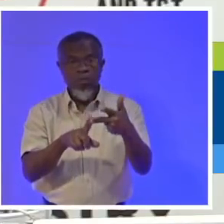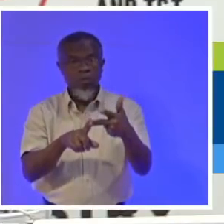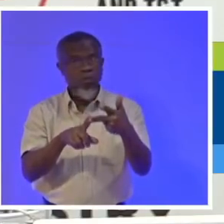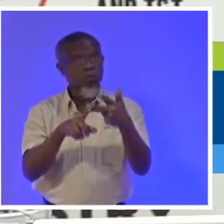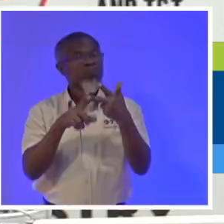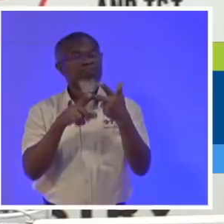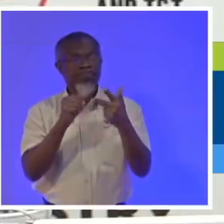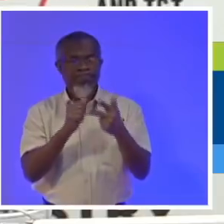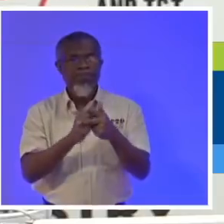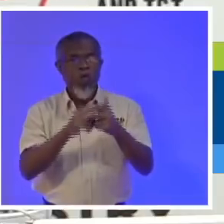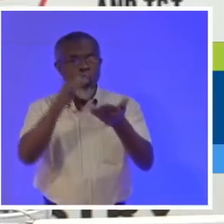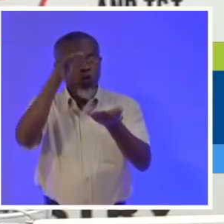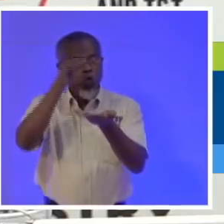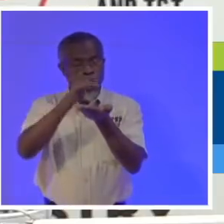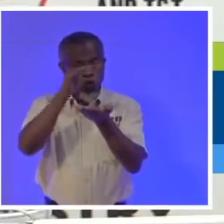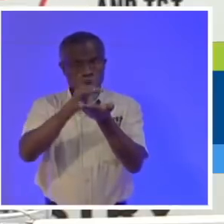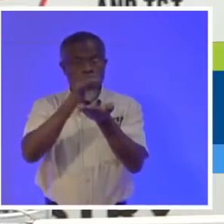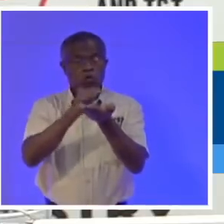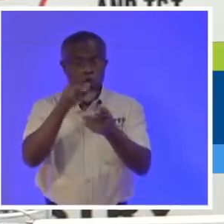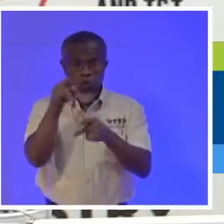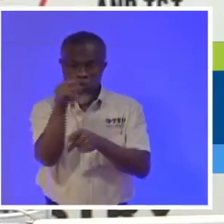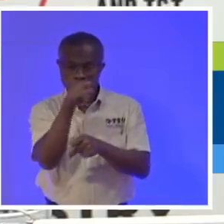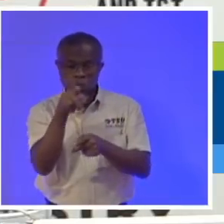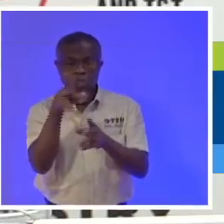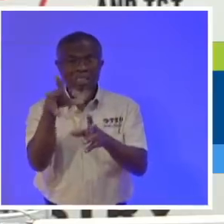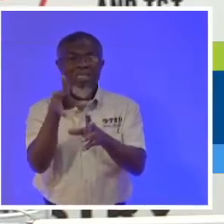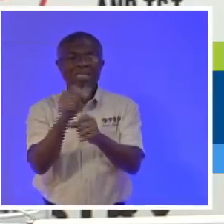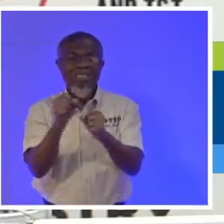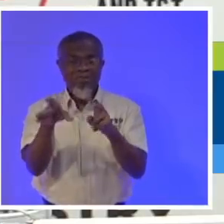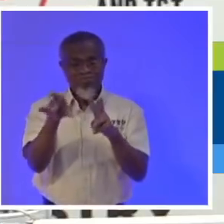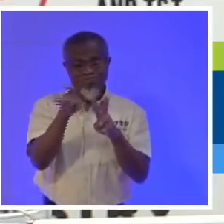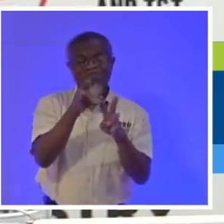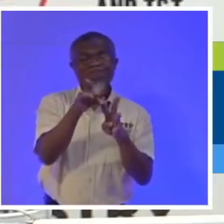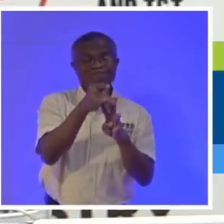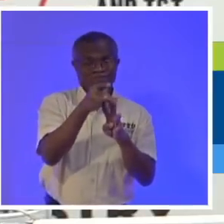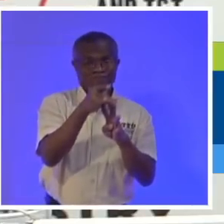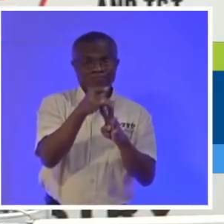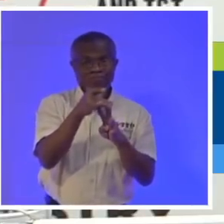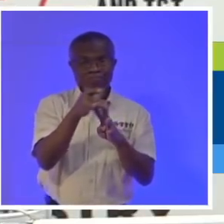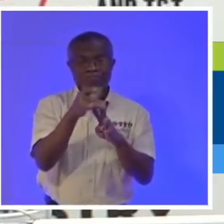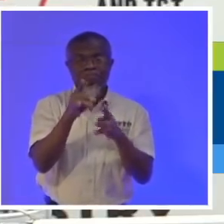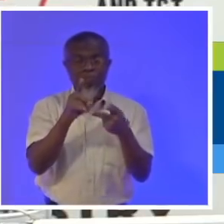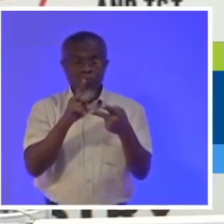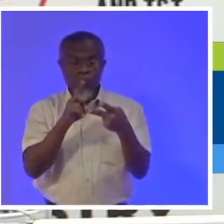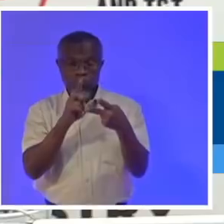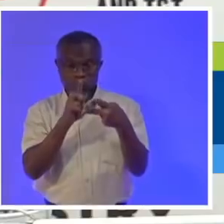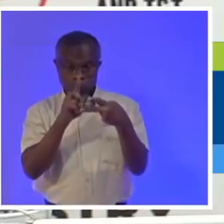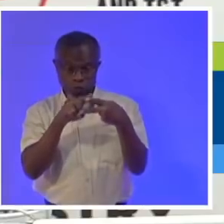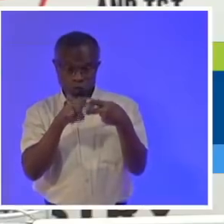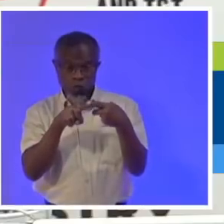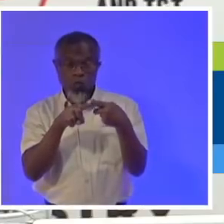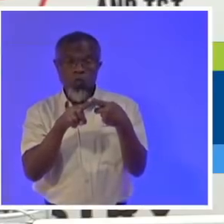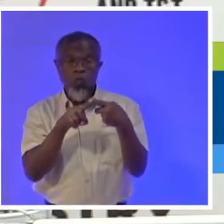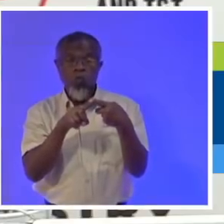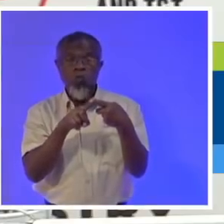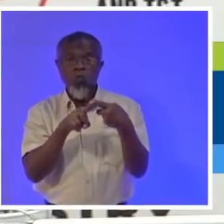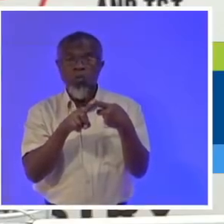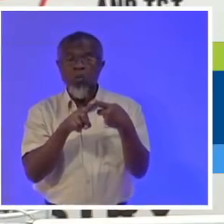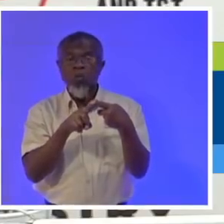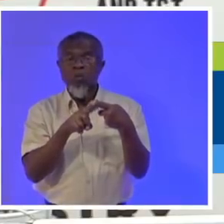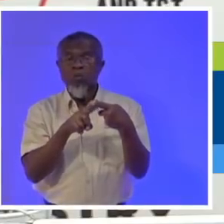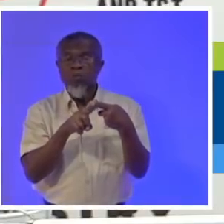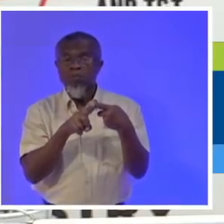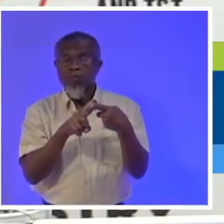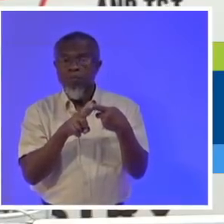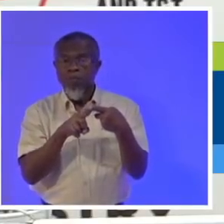your chance of being infected and being able to transmit. 2, significantly decreases